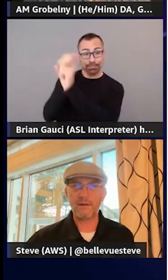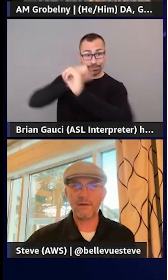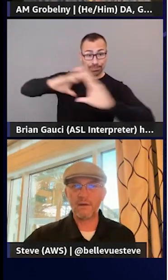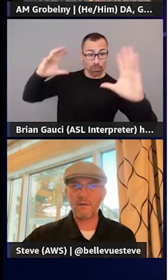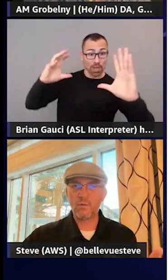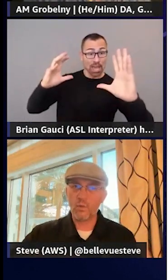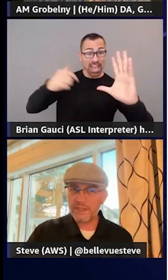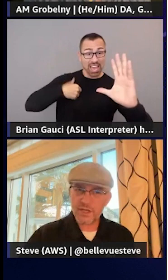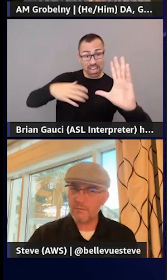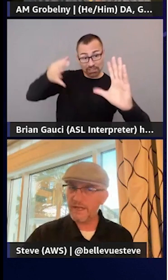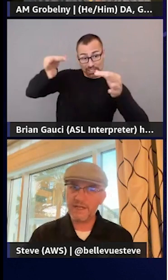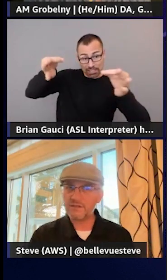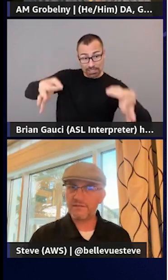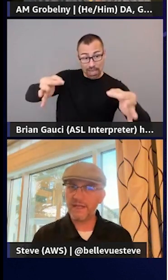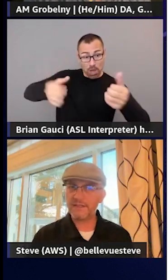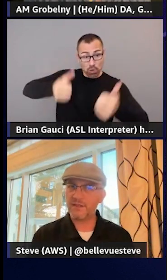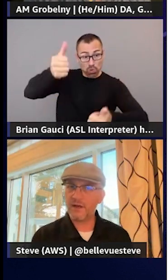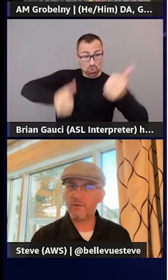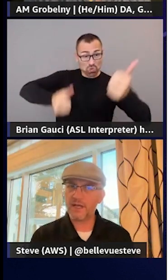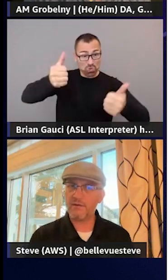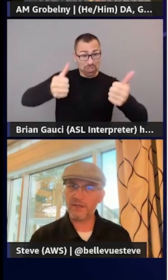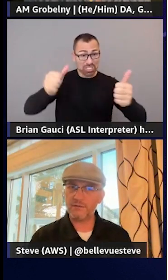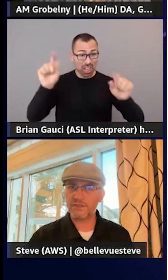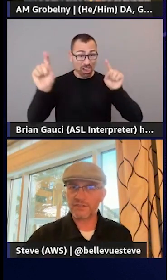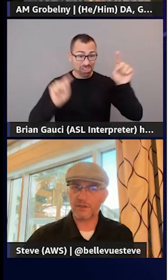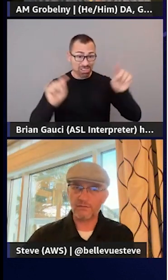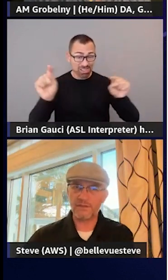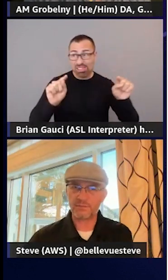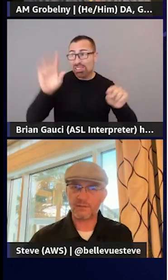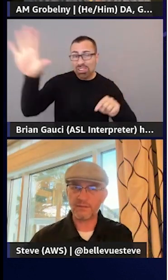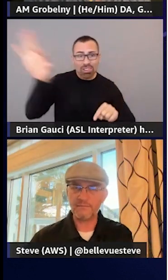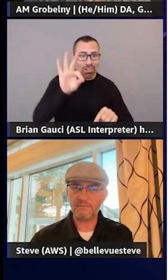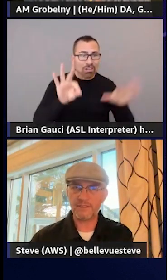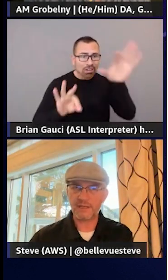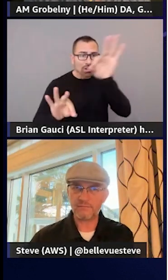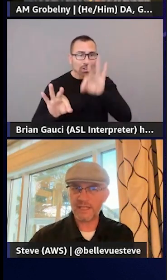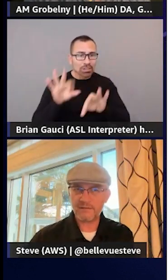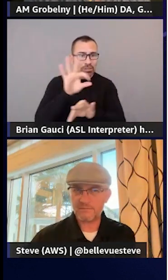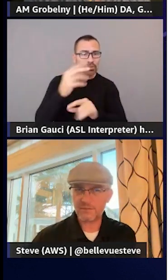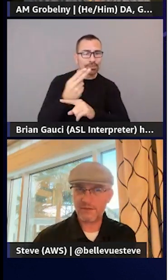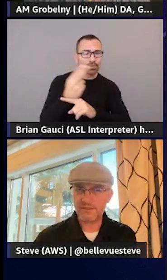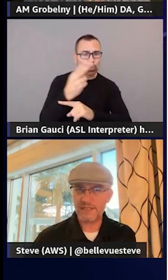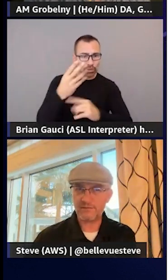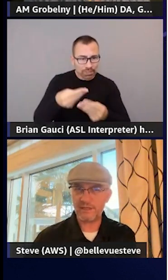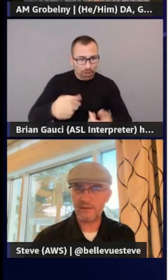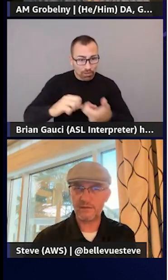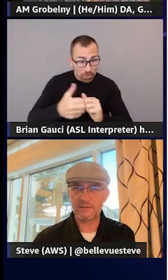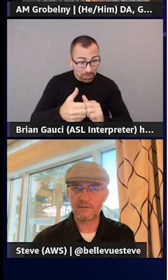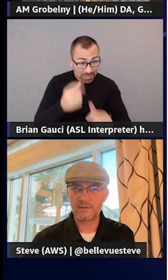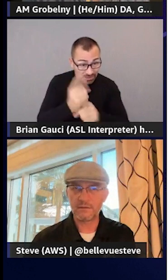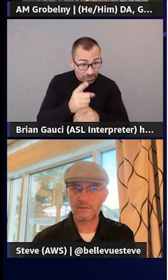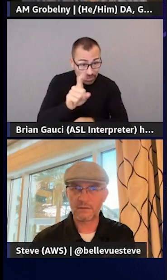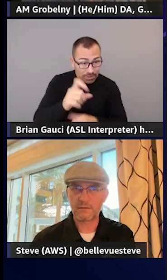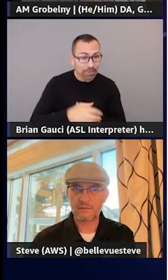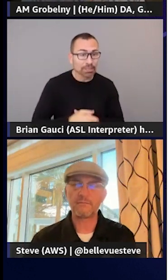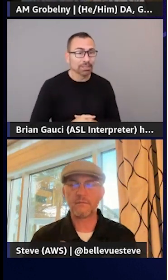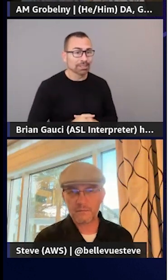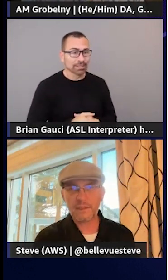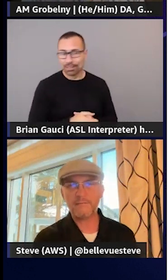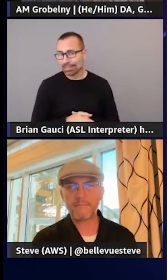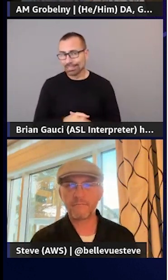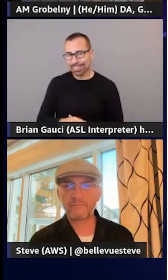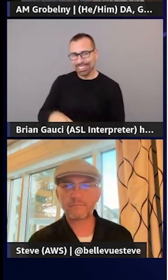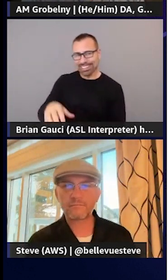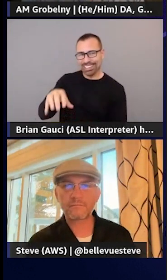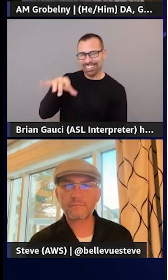out which combination of things that I want to go use to solve this problem. Would that summarize it accurately? Yes. And look, we've